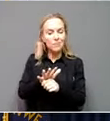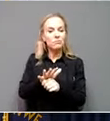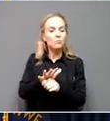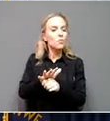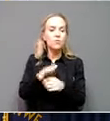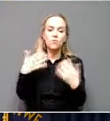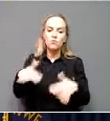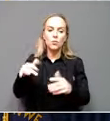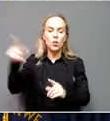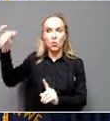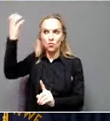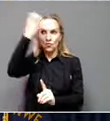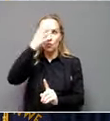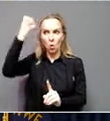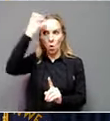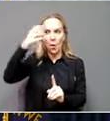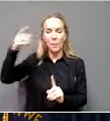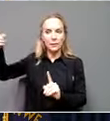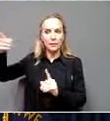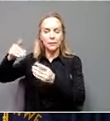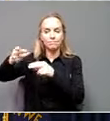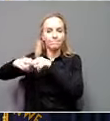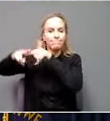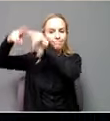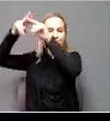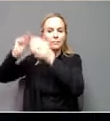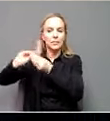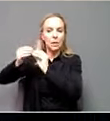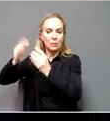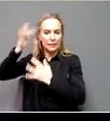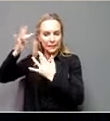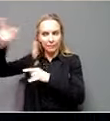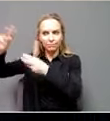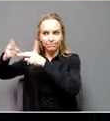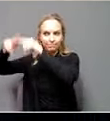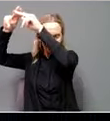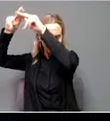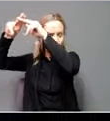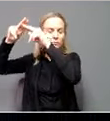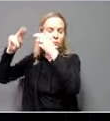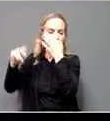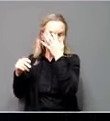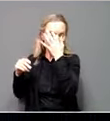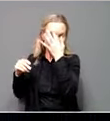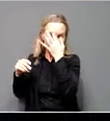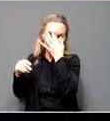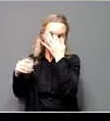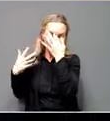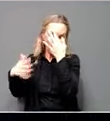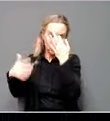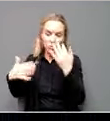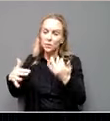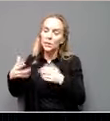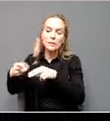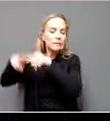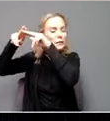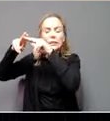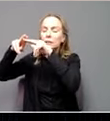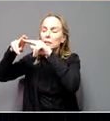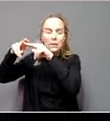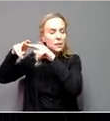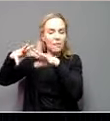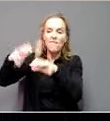WHO. It is not only increasing significantly, it is increasing